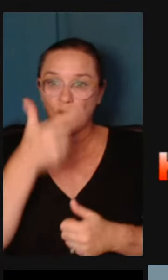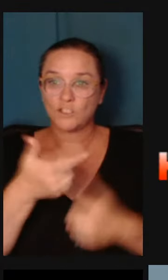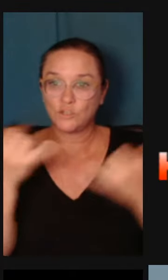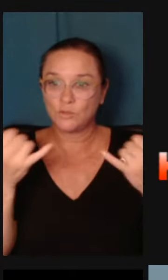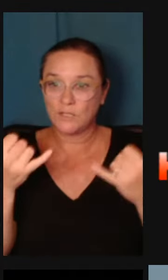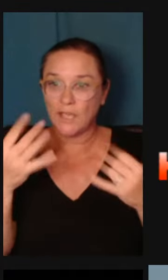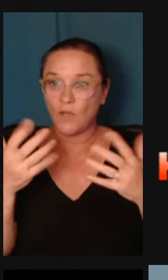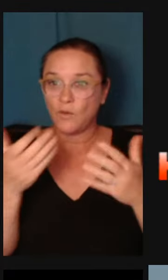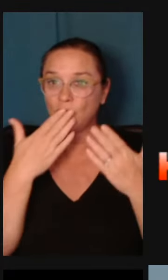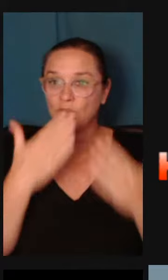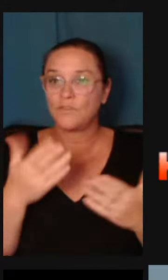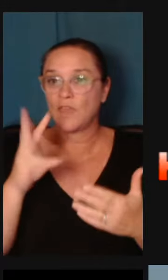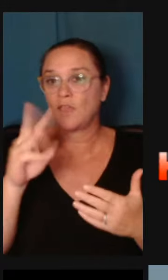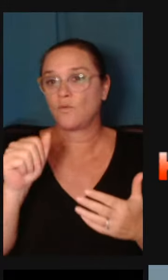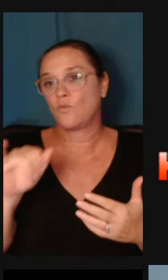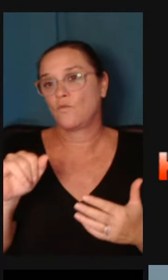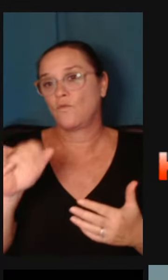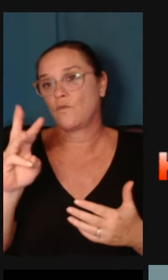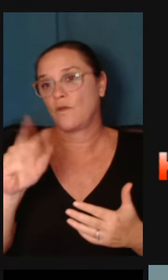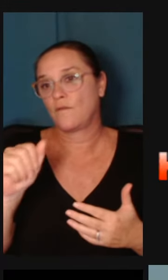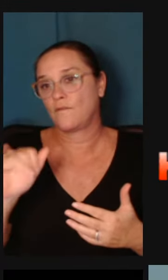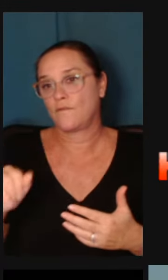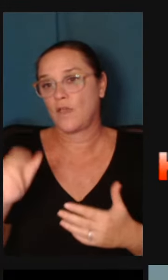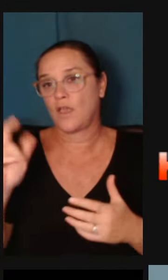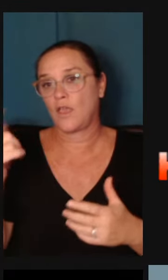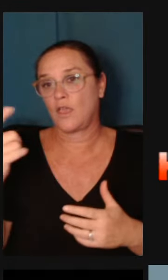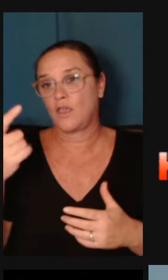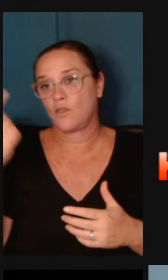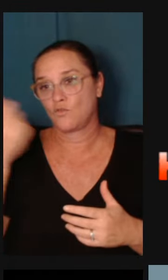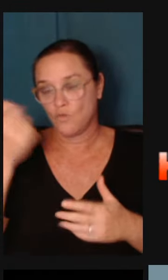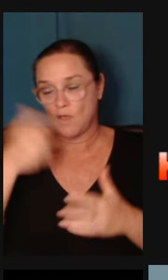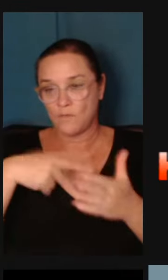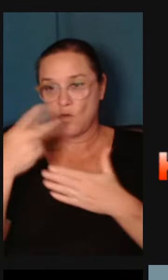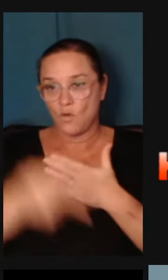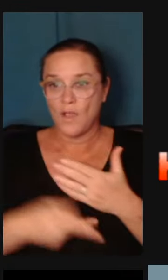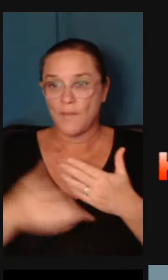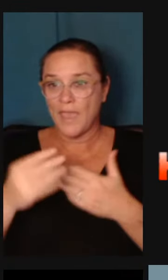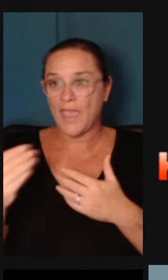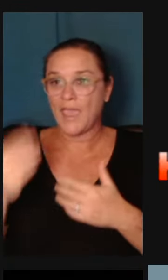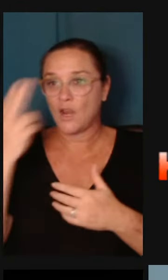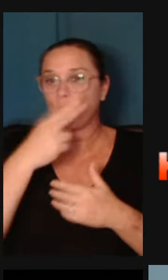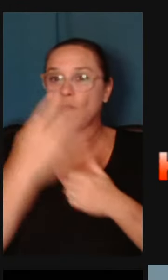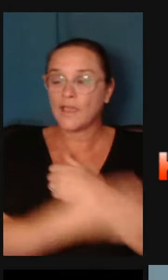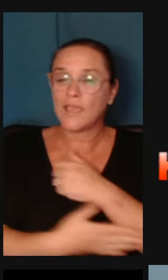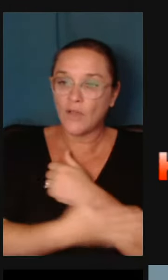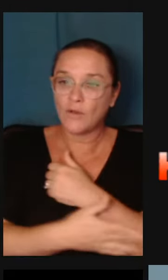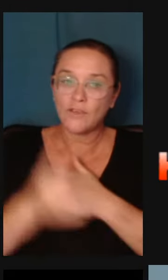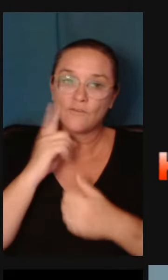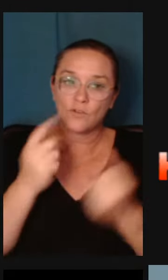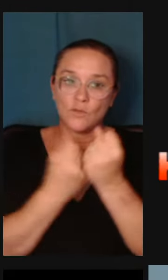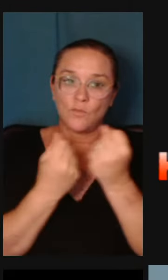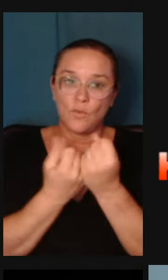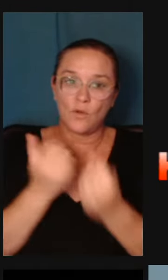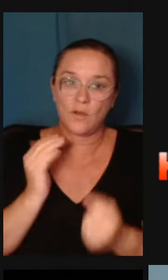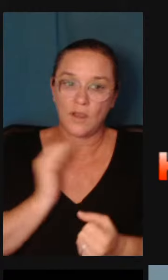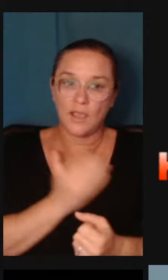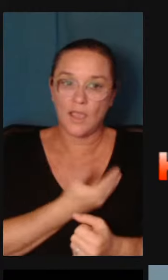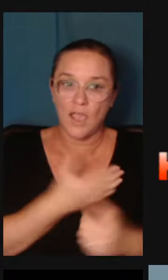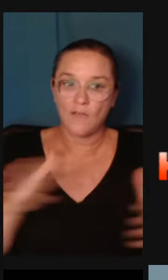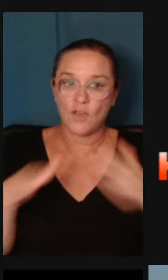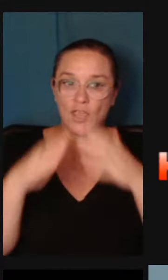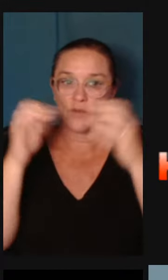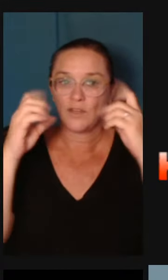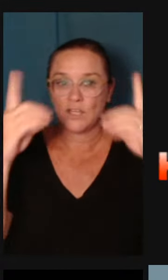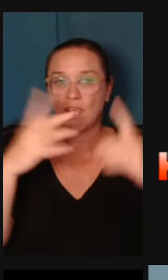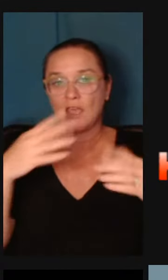to thank the 5i Grant program and the County of Hawaii for their support of our volcano education, but also their support of our youth development